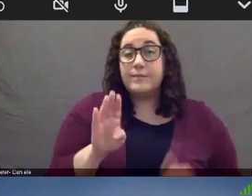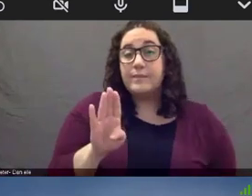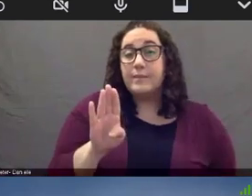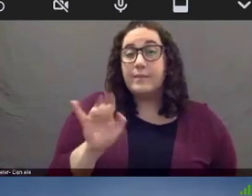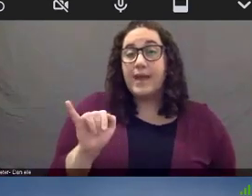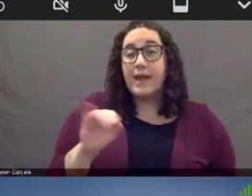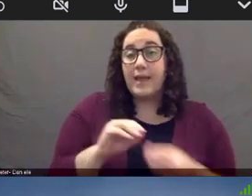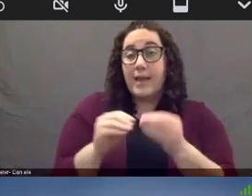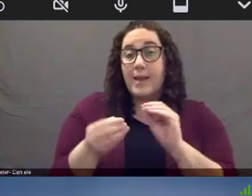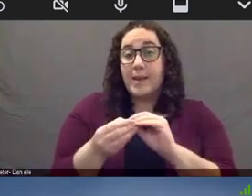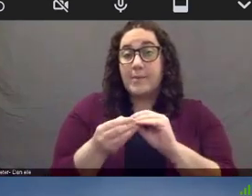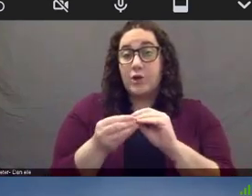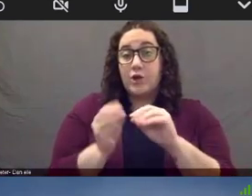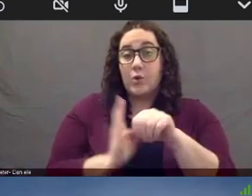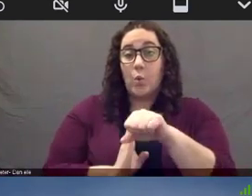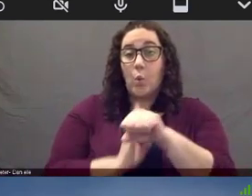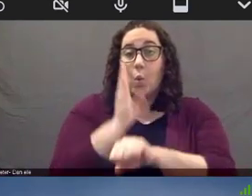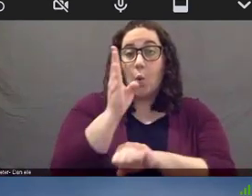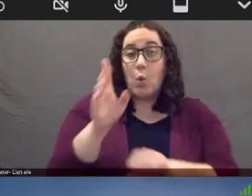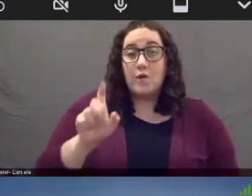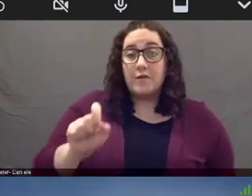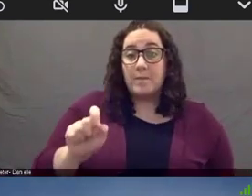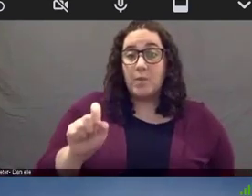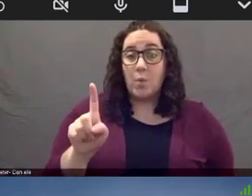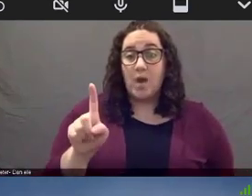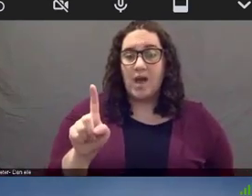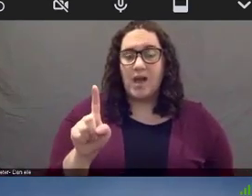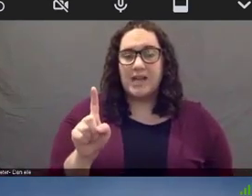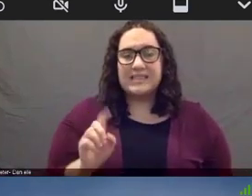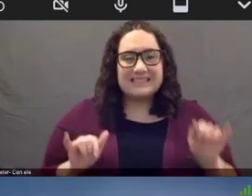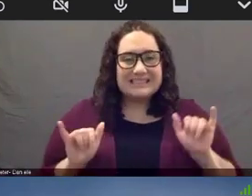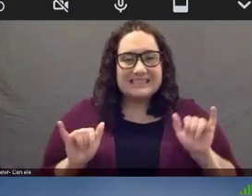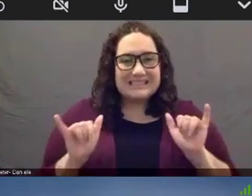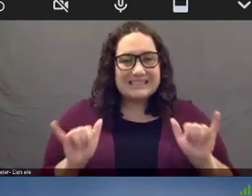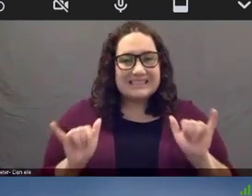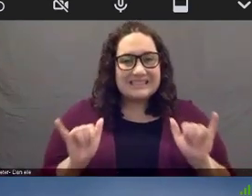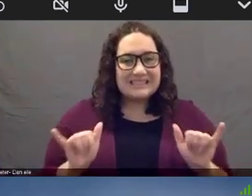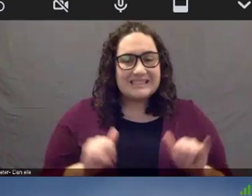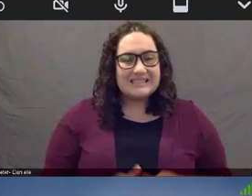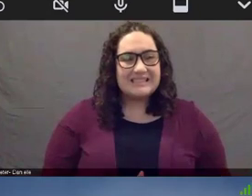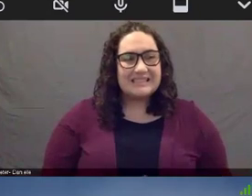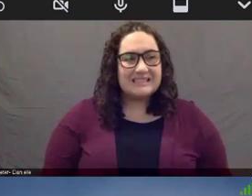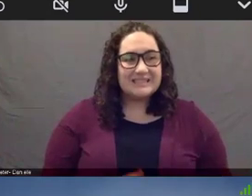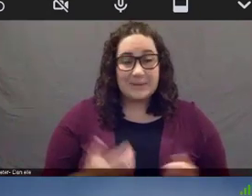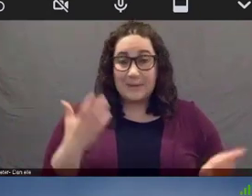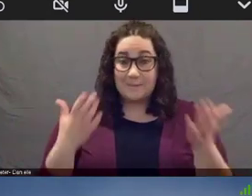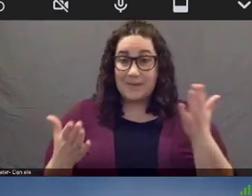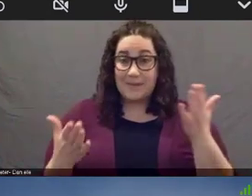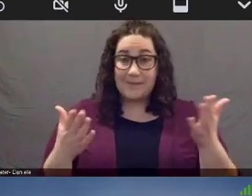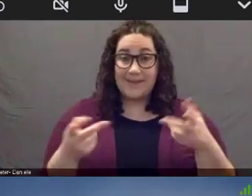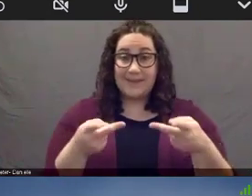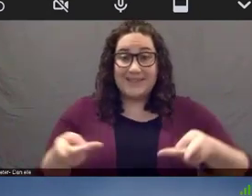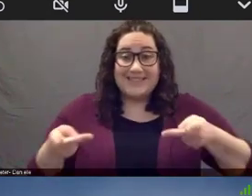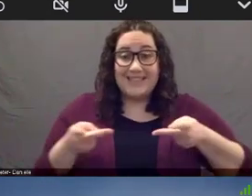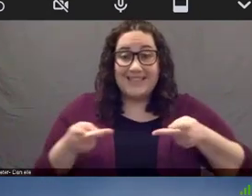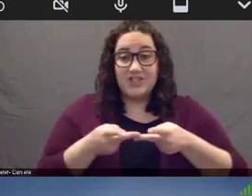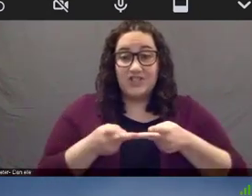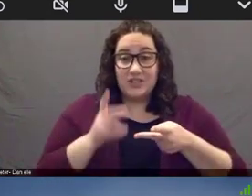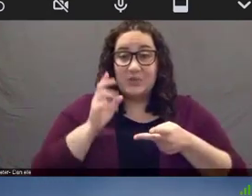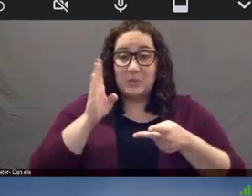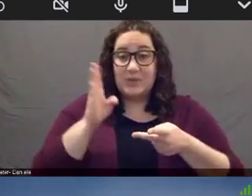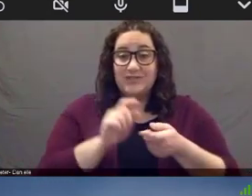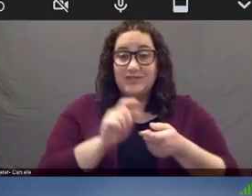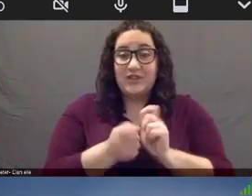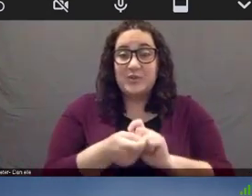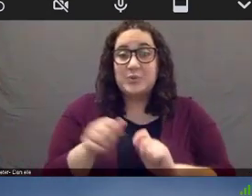we got to ask ourselves kind of how far into the problem are we? Does the center of the material know that it's being heated yet